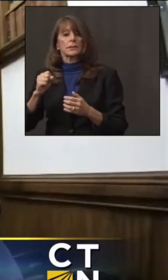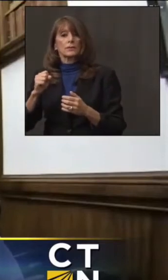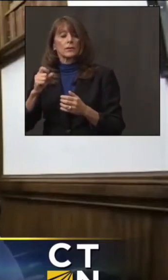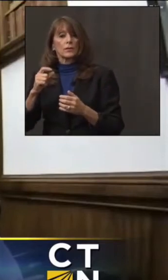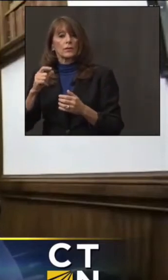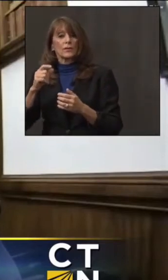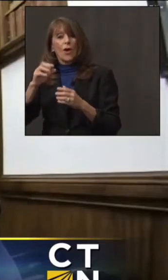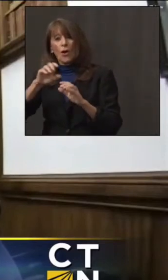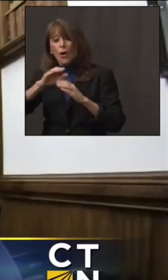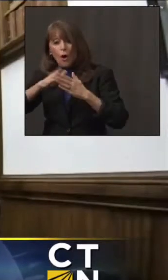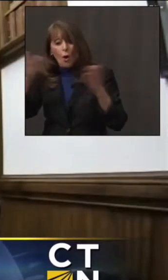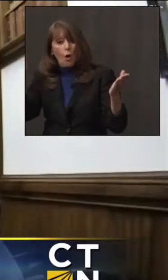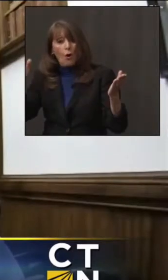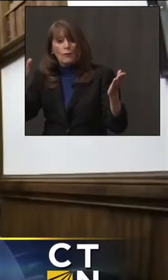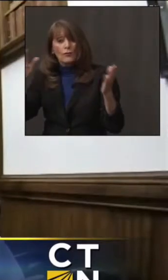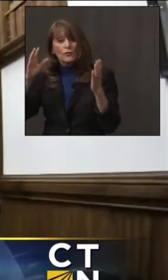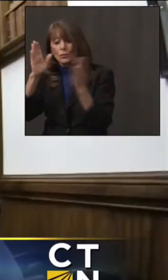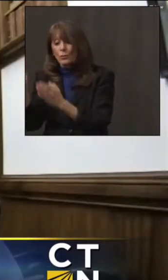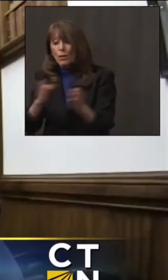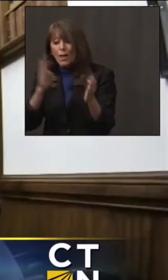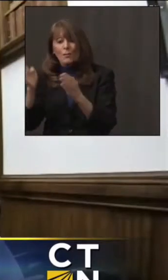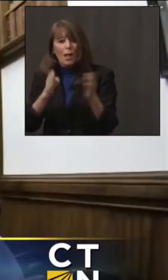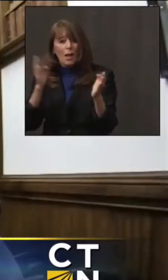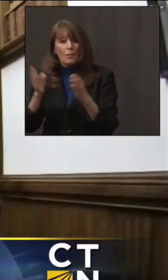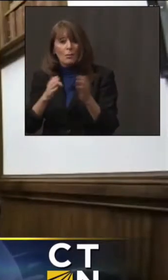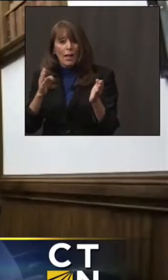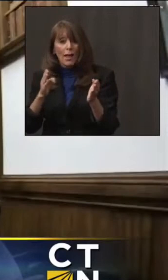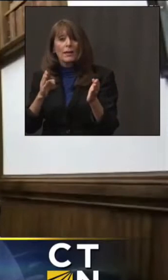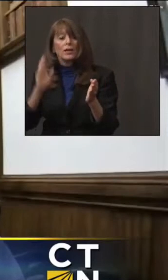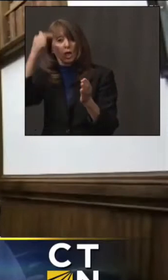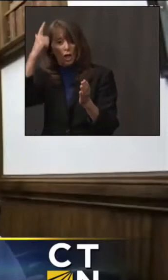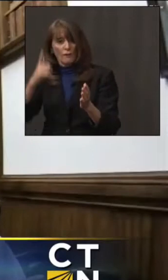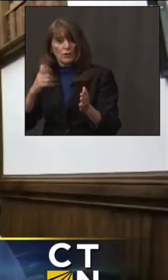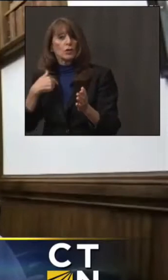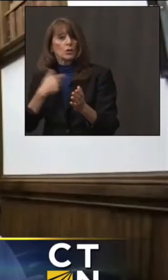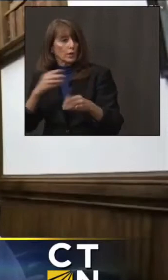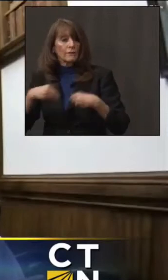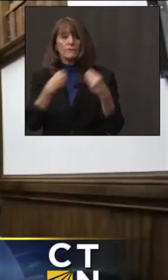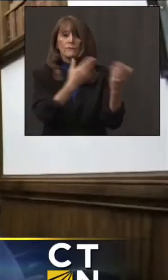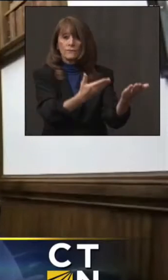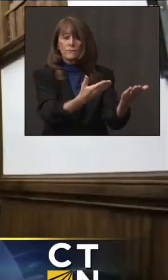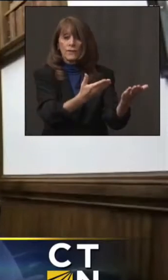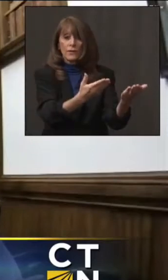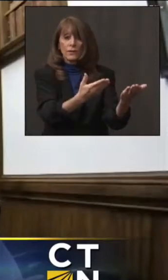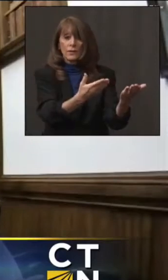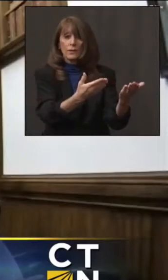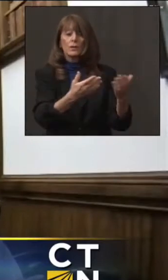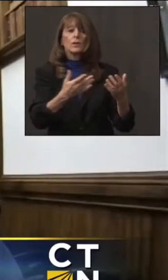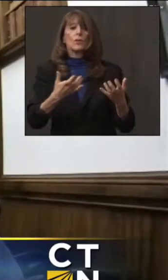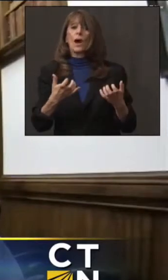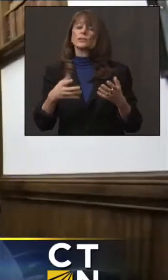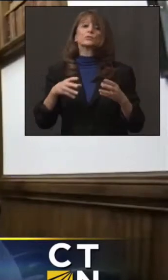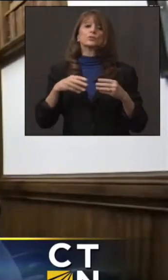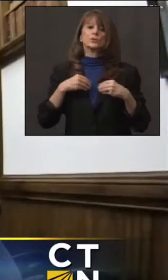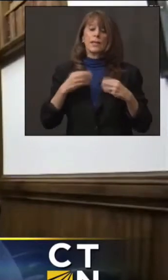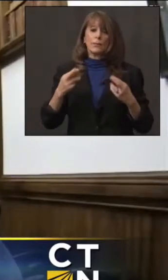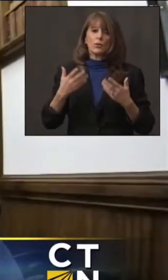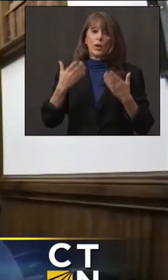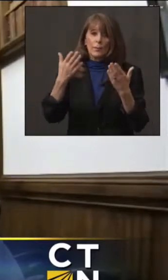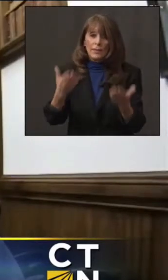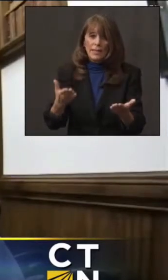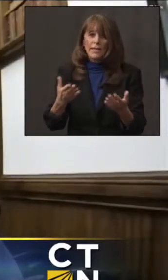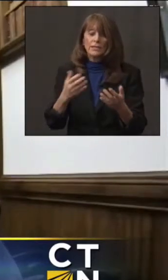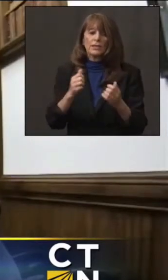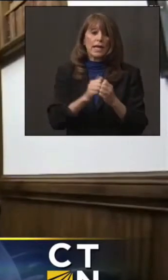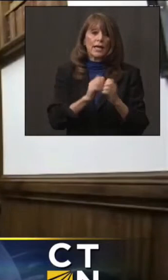thorough overview from the co-chairs to be able to accept the recommendation that came from the allocation